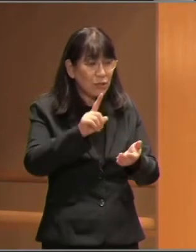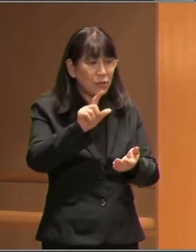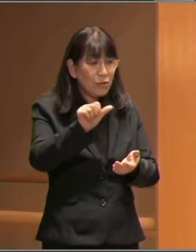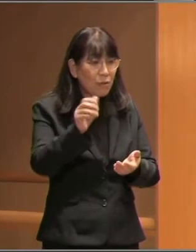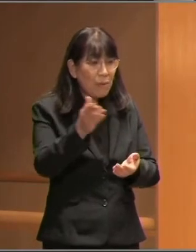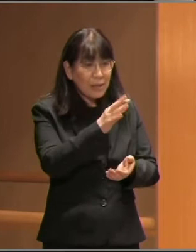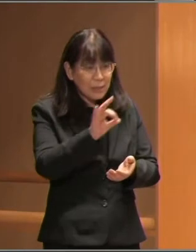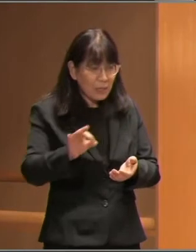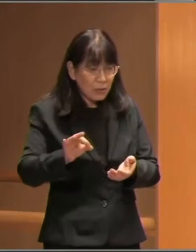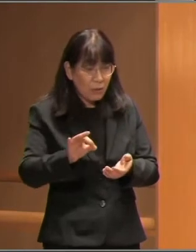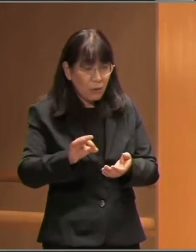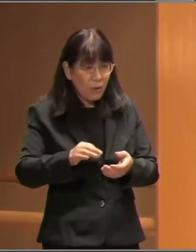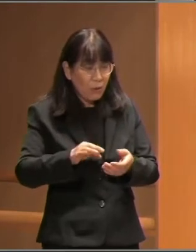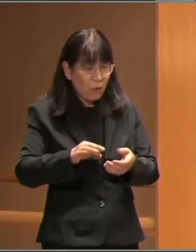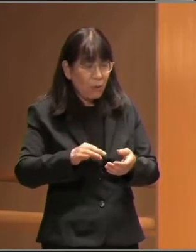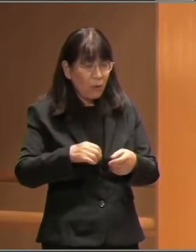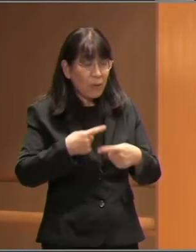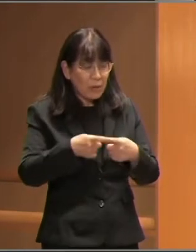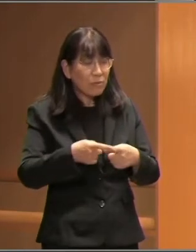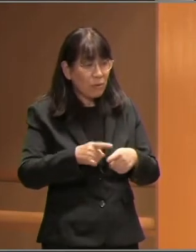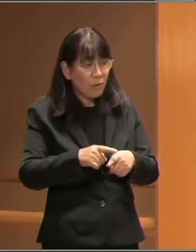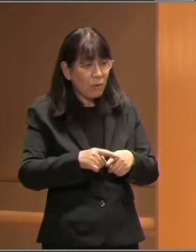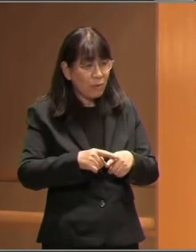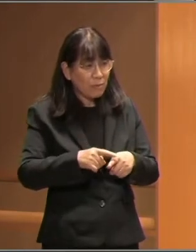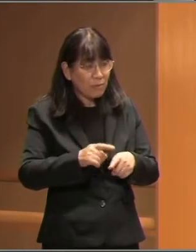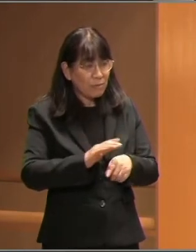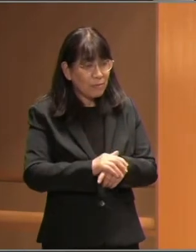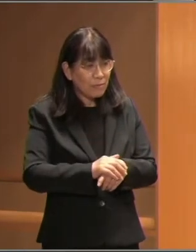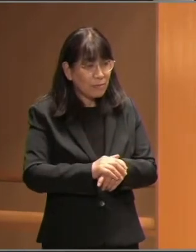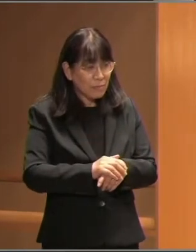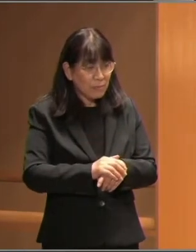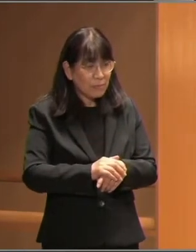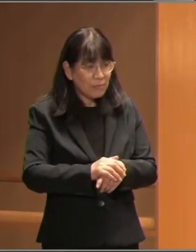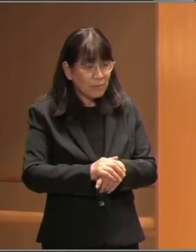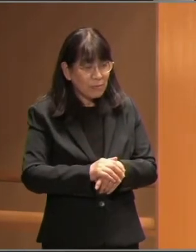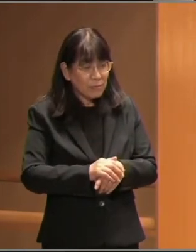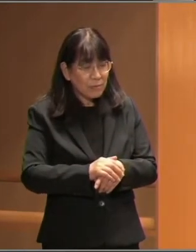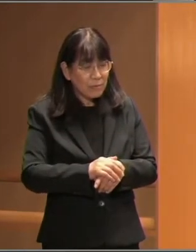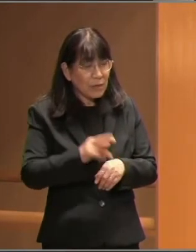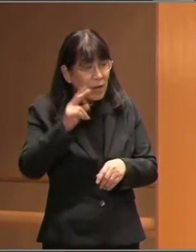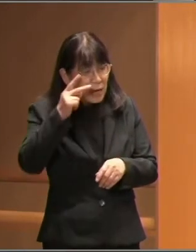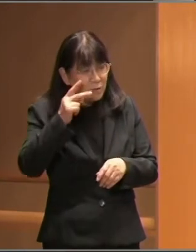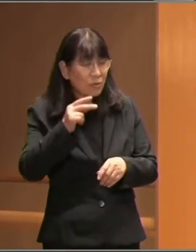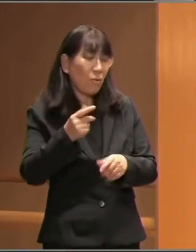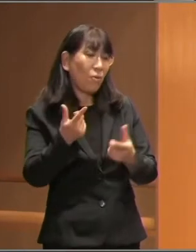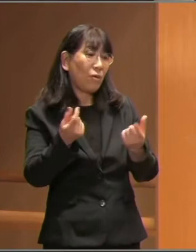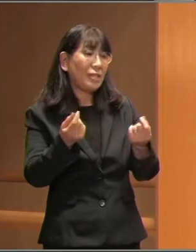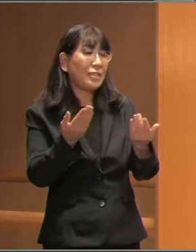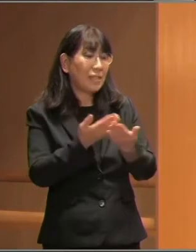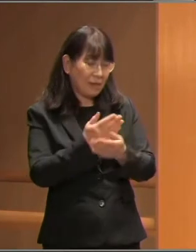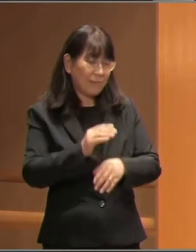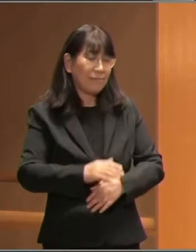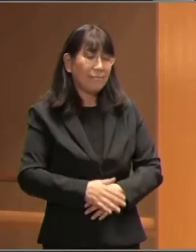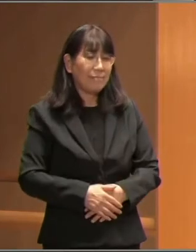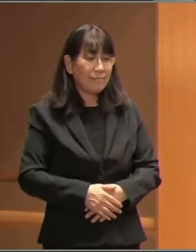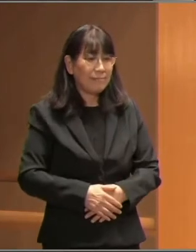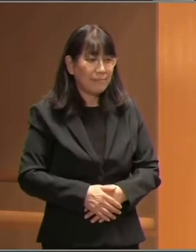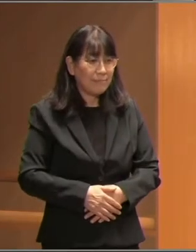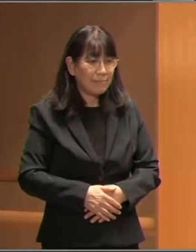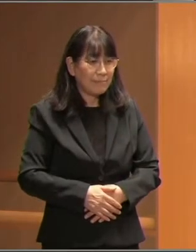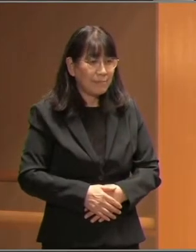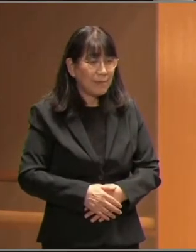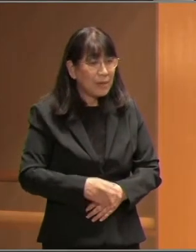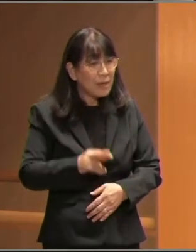PA6 increases the modulus about 2 times. So it's almost the same as glass fiber.